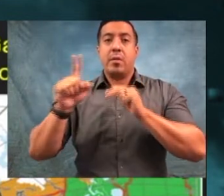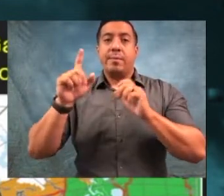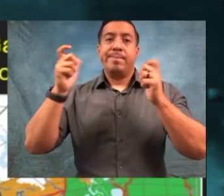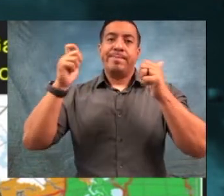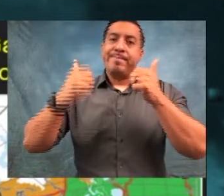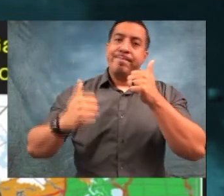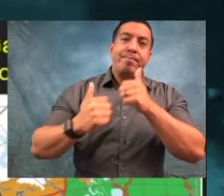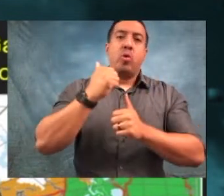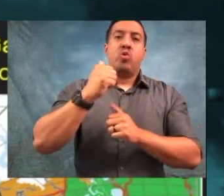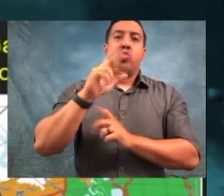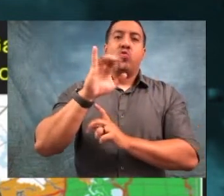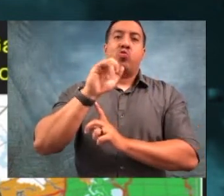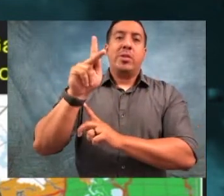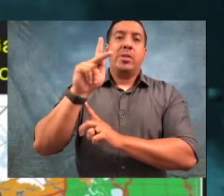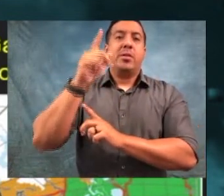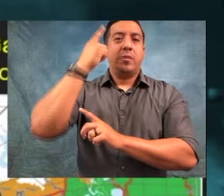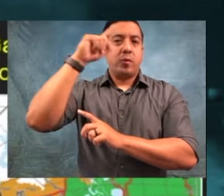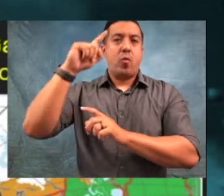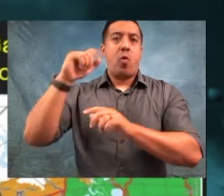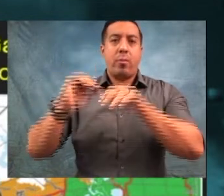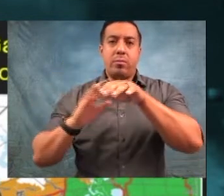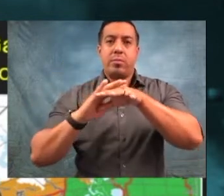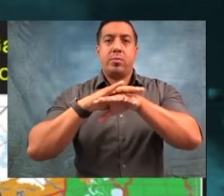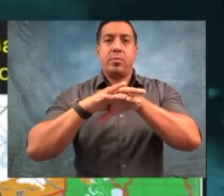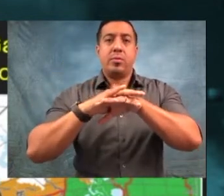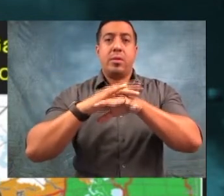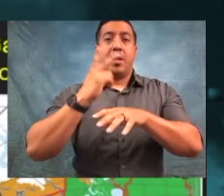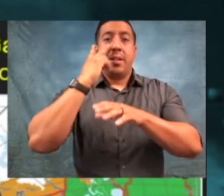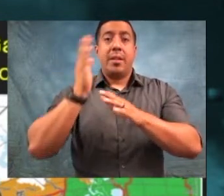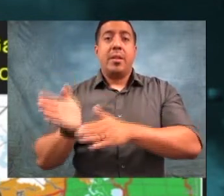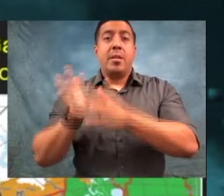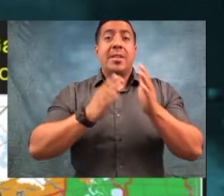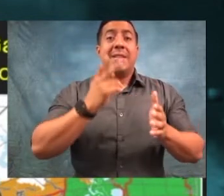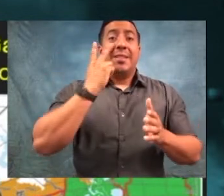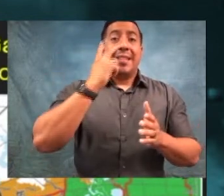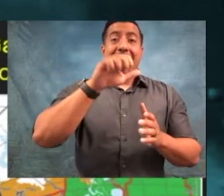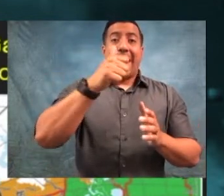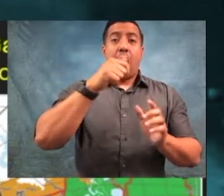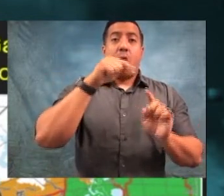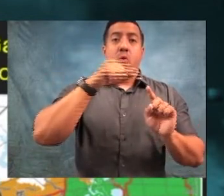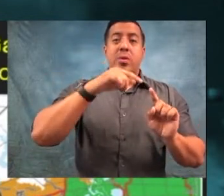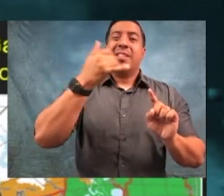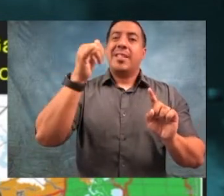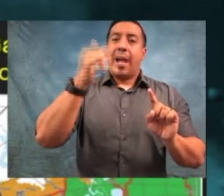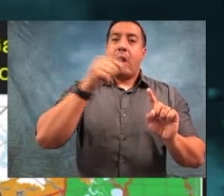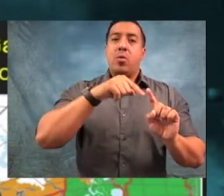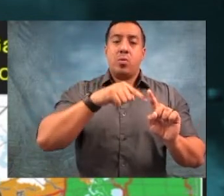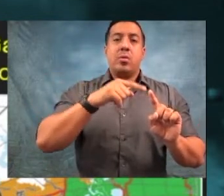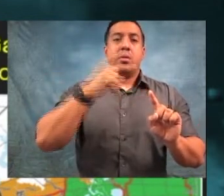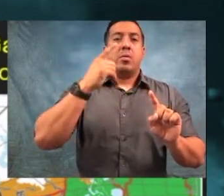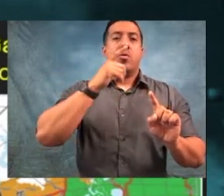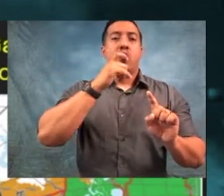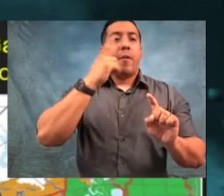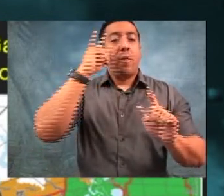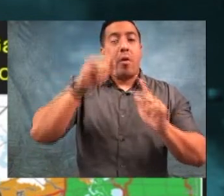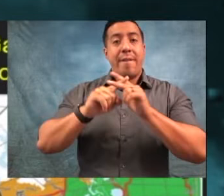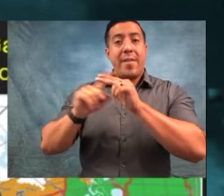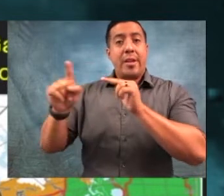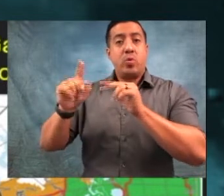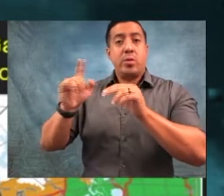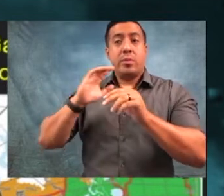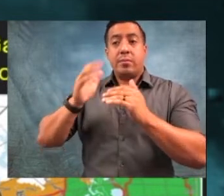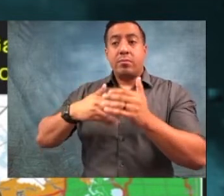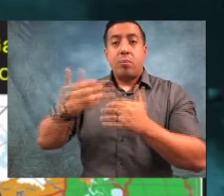They're the most at risk from storm surge. Those in yellow would then be ordered to